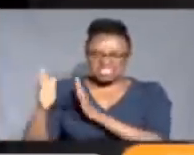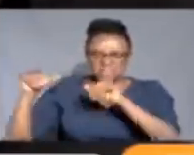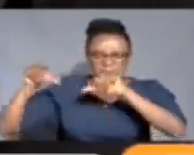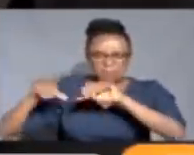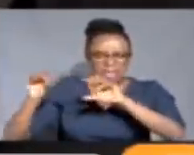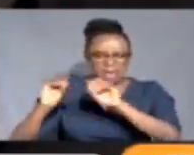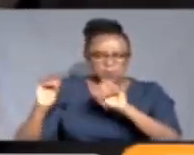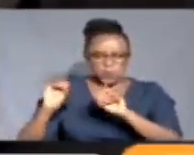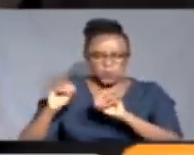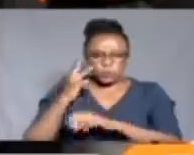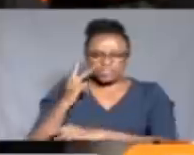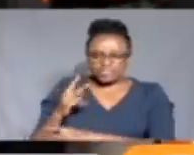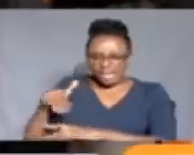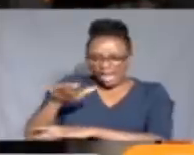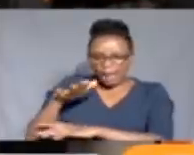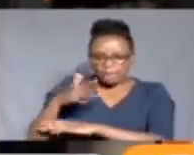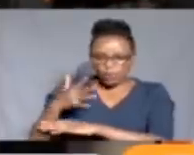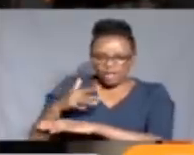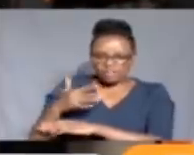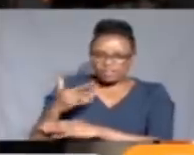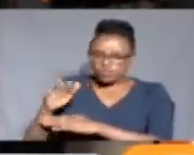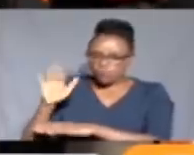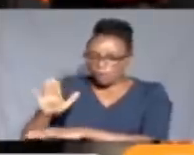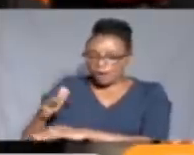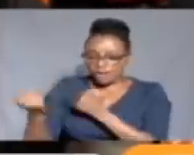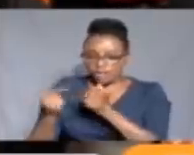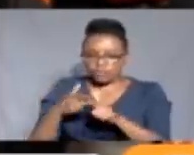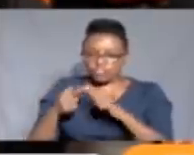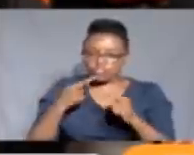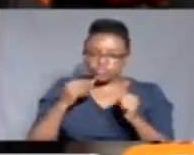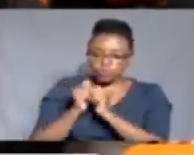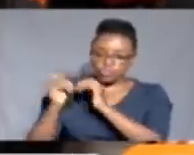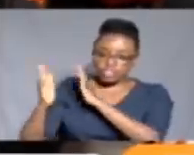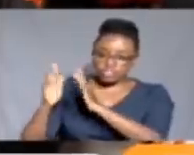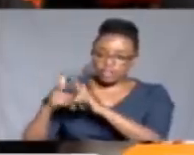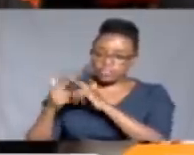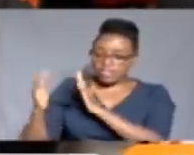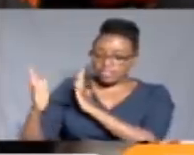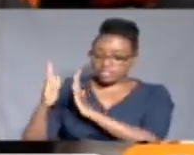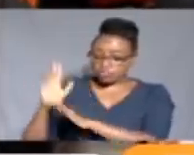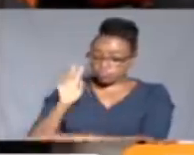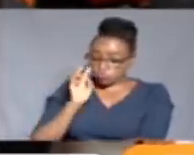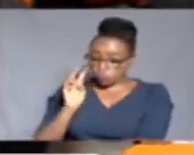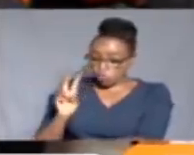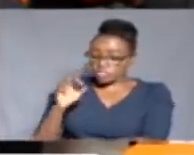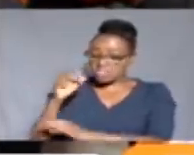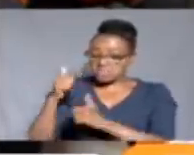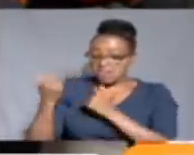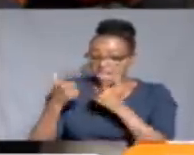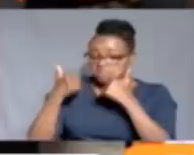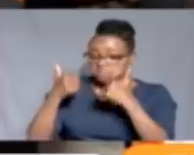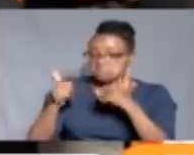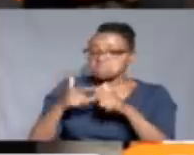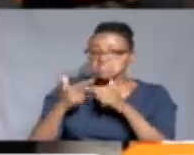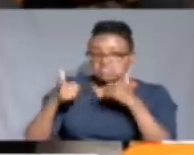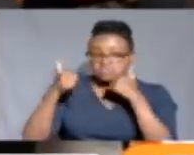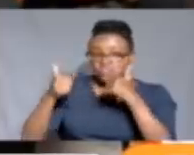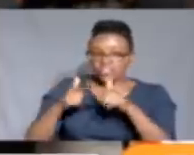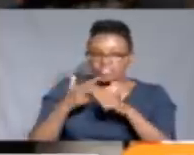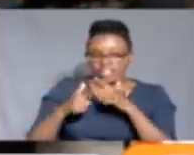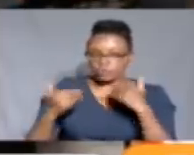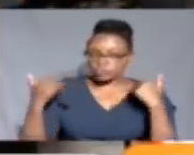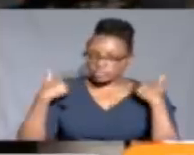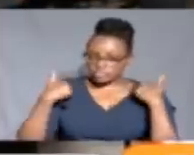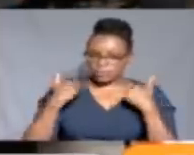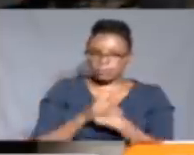sana mali unafika unapaki gari yako unaongea na soja. Soja anaangalia gari yako kama iko sawa, anakuambia iko sawa alafu sasa